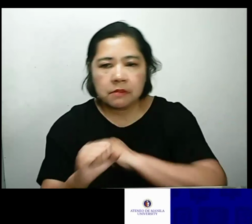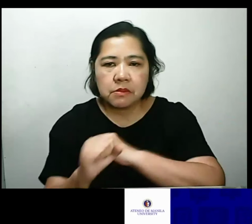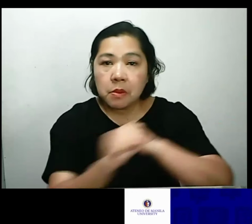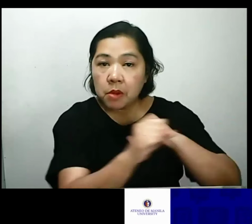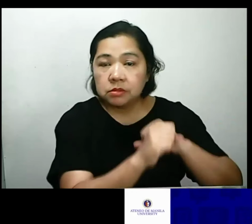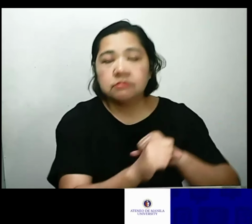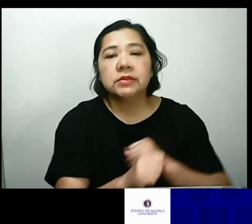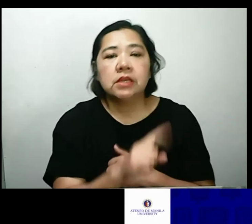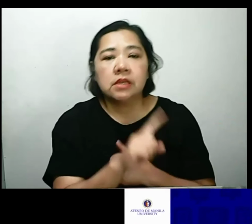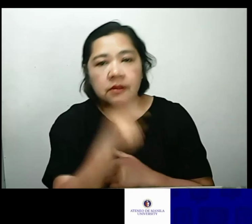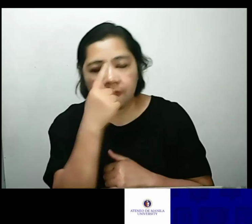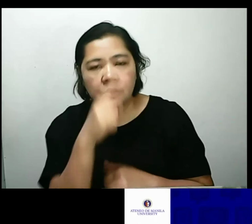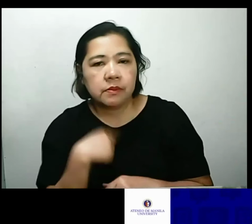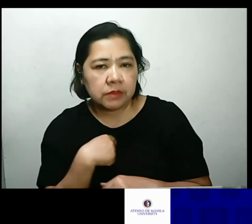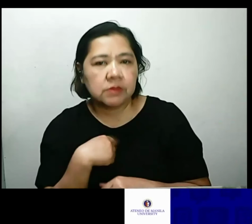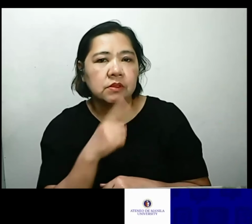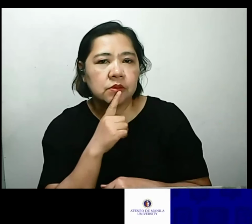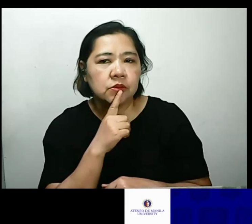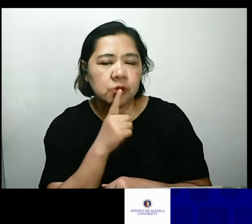me, it's still really calling for